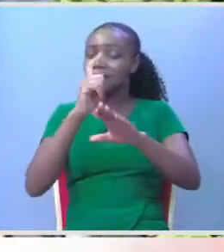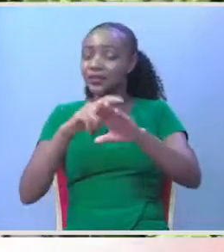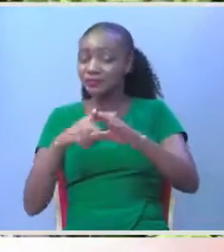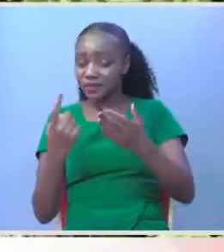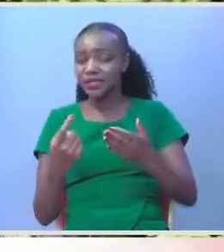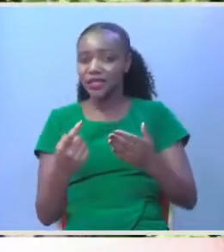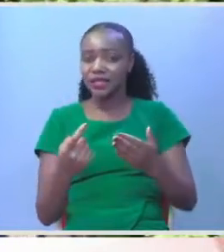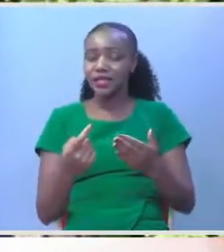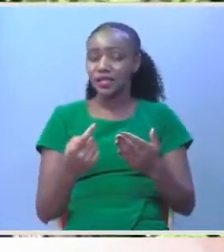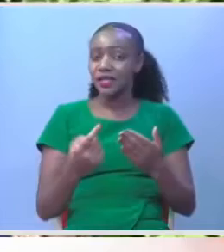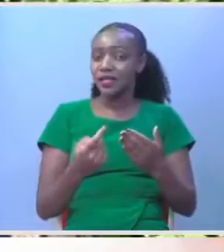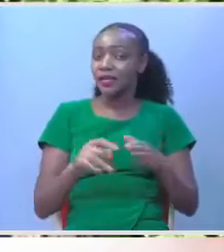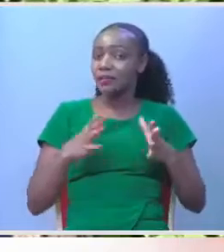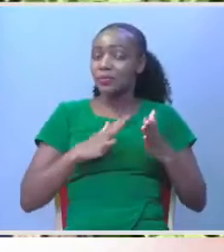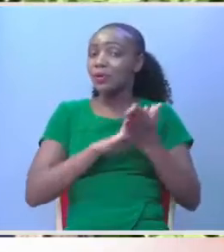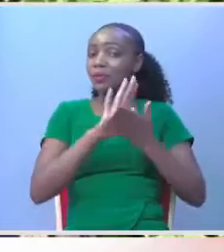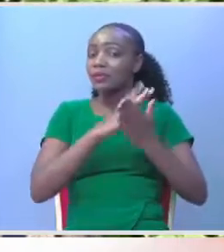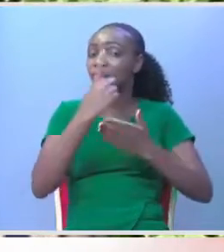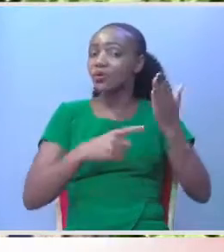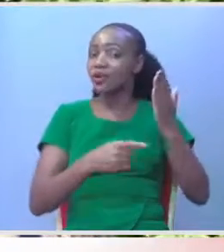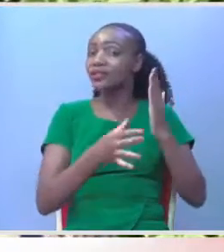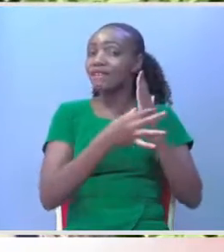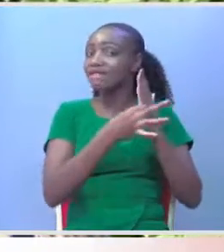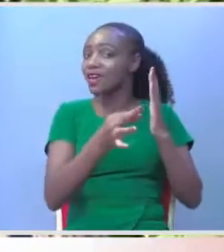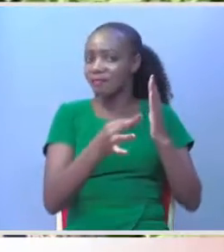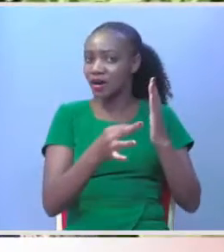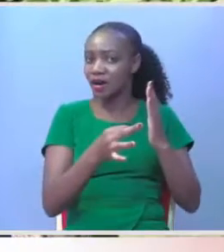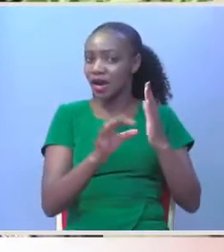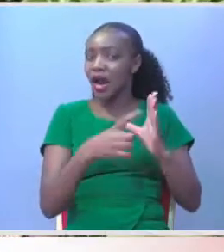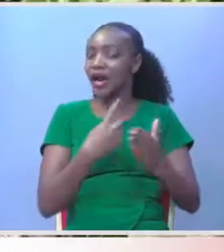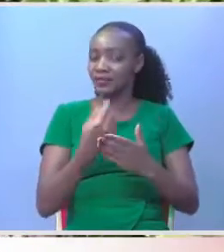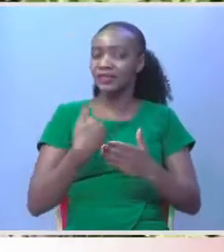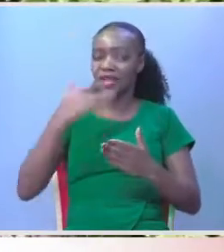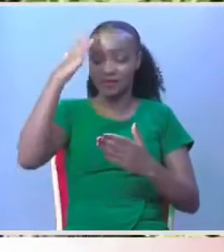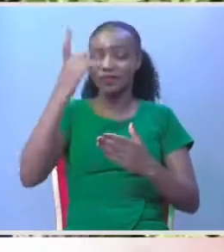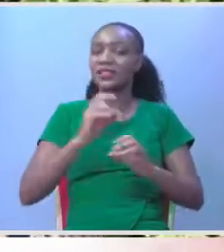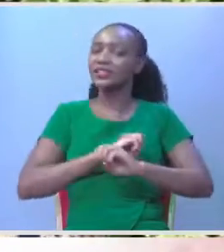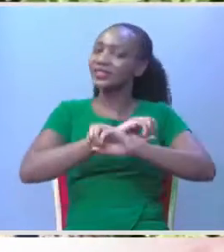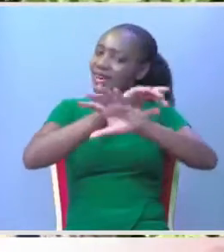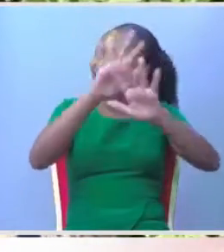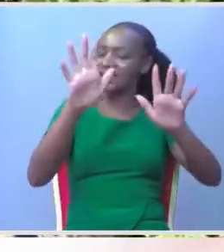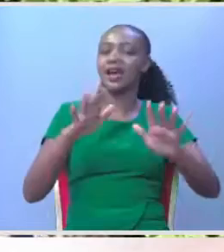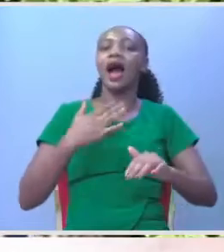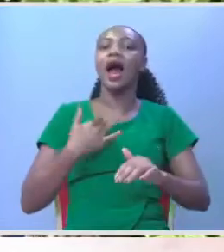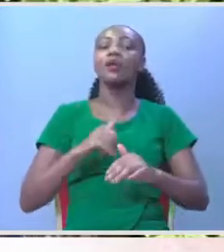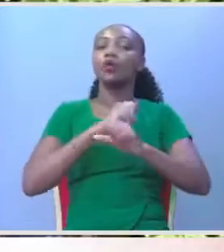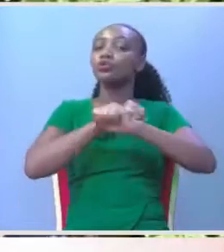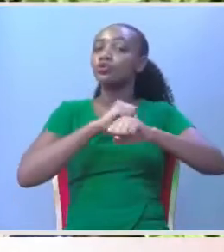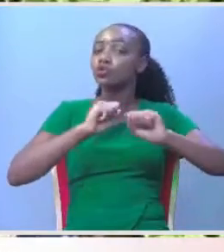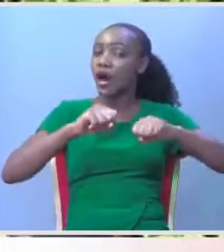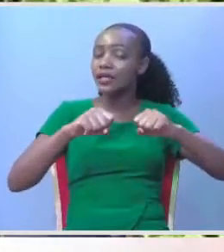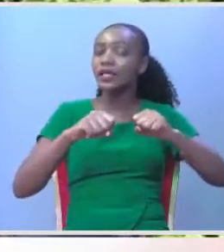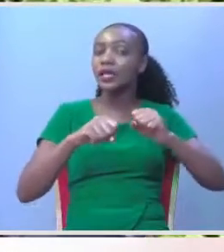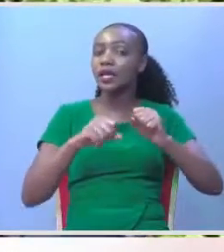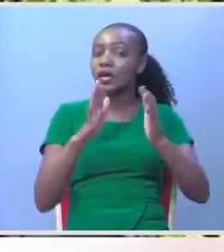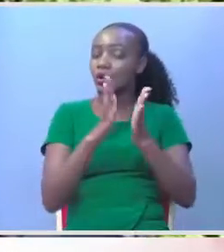are very unpopular, by the way. So my view is very clearly, I agree with the sentiments of,